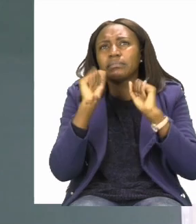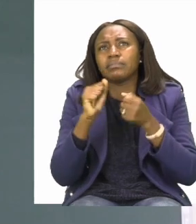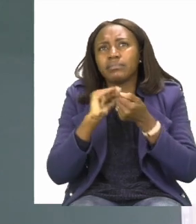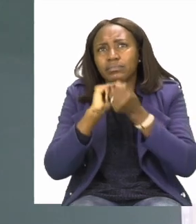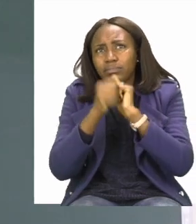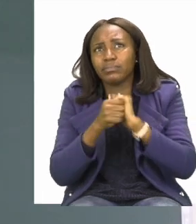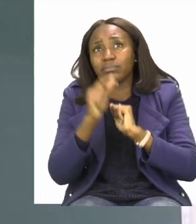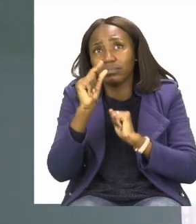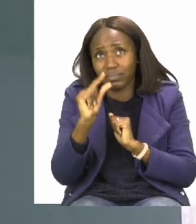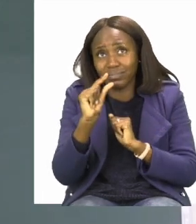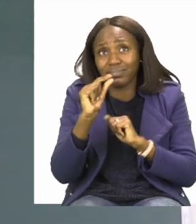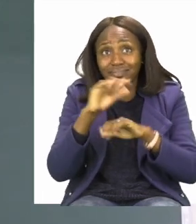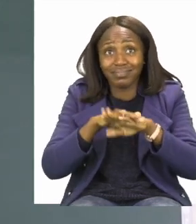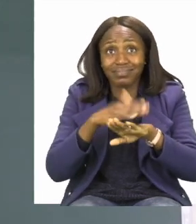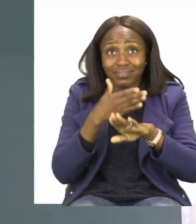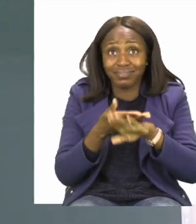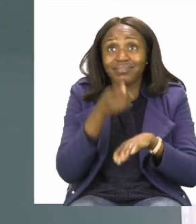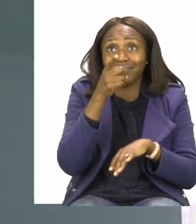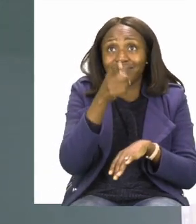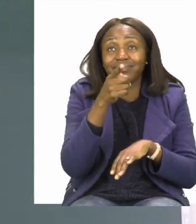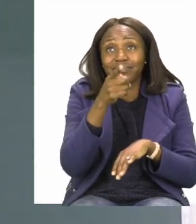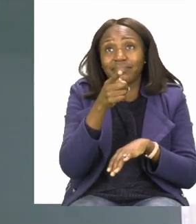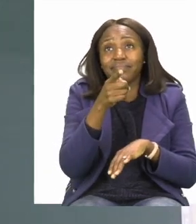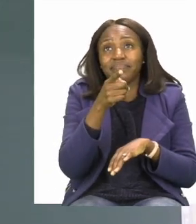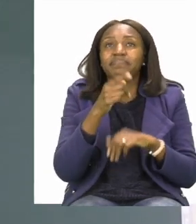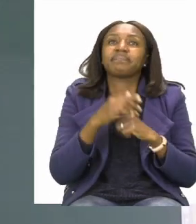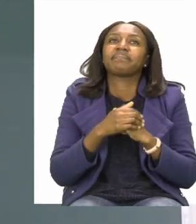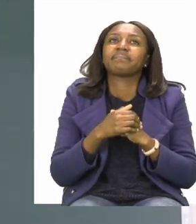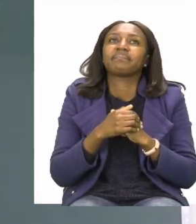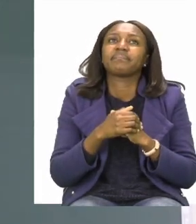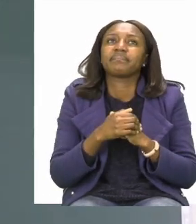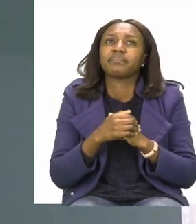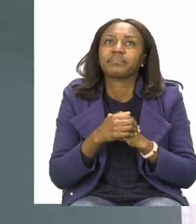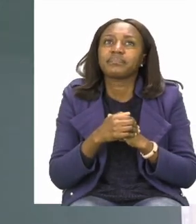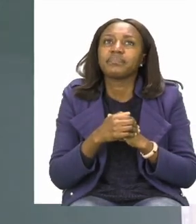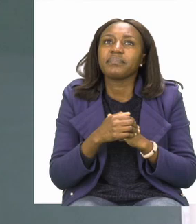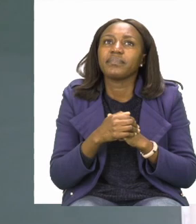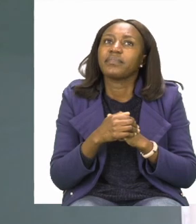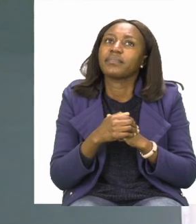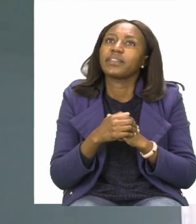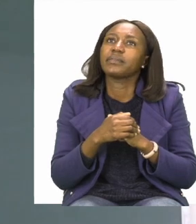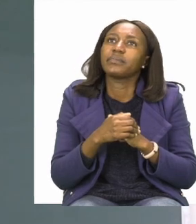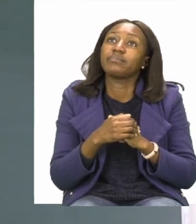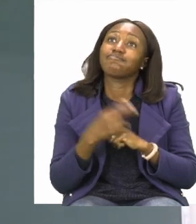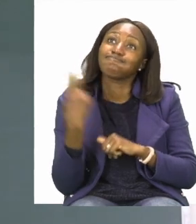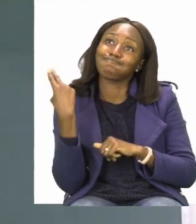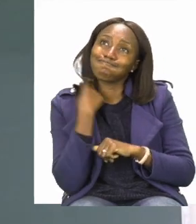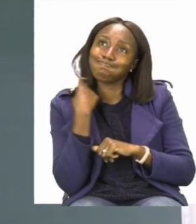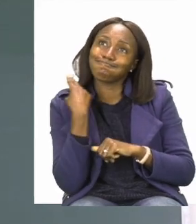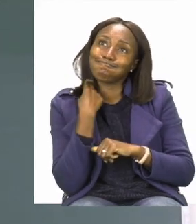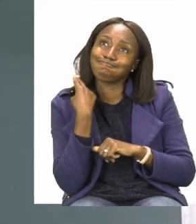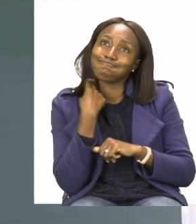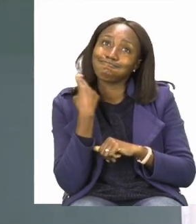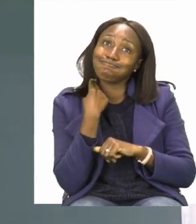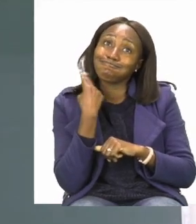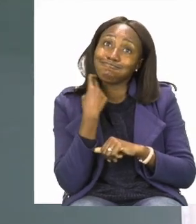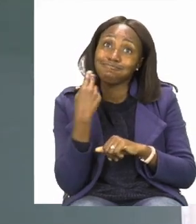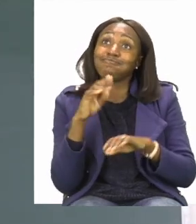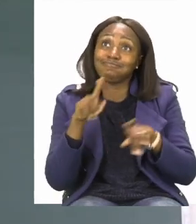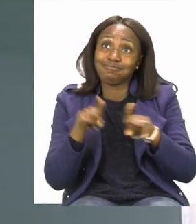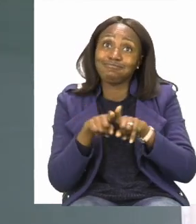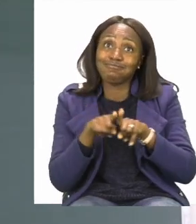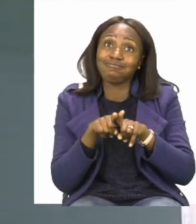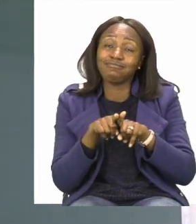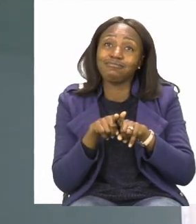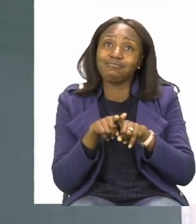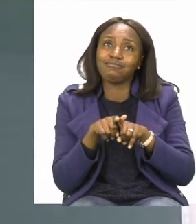letter so that you can get the past tense. This one is the same for number 1.